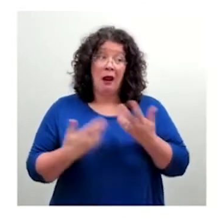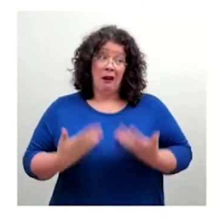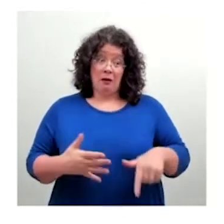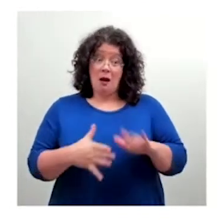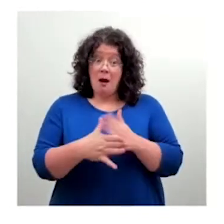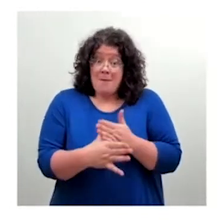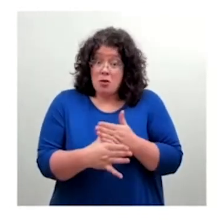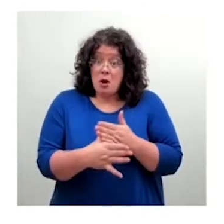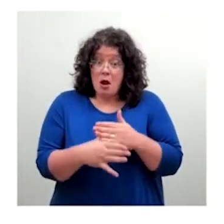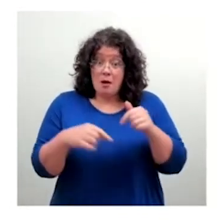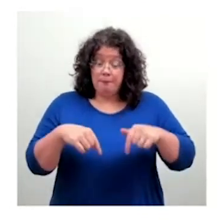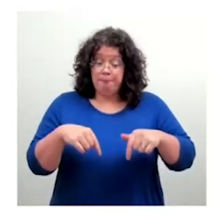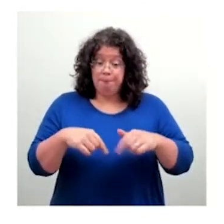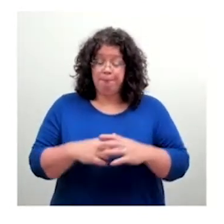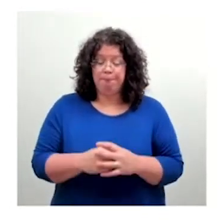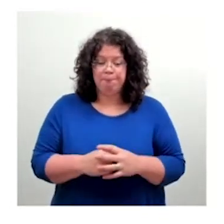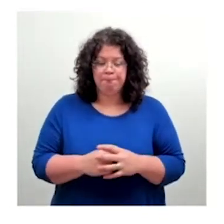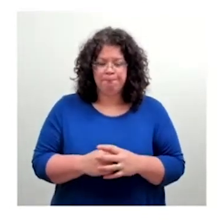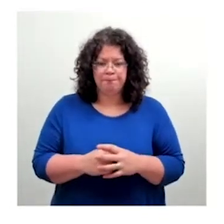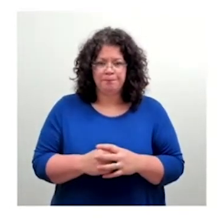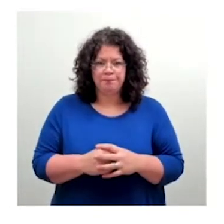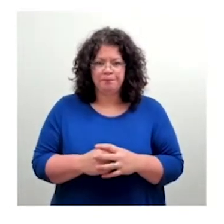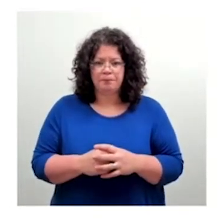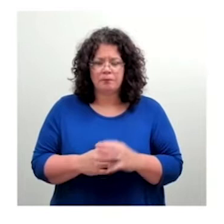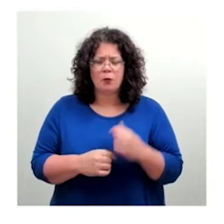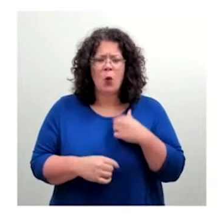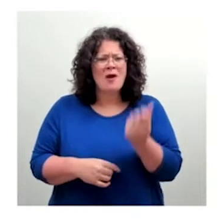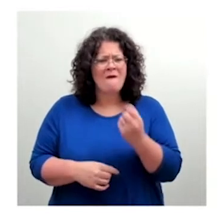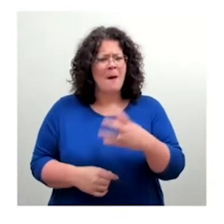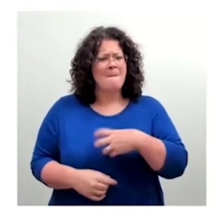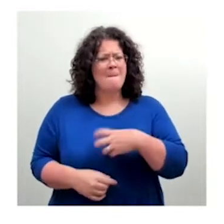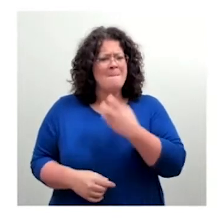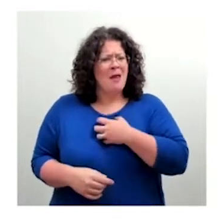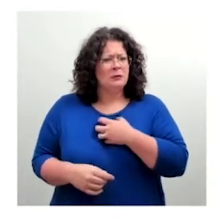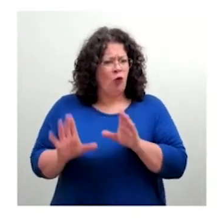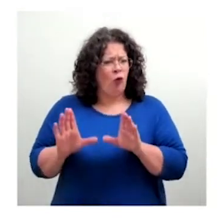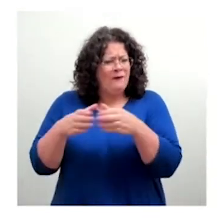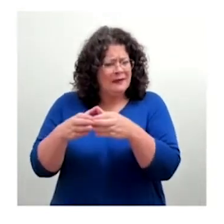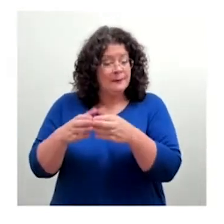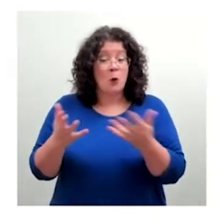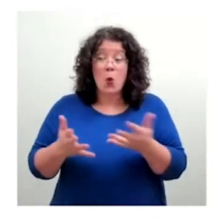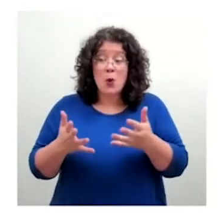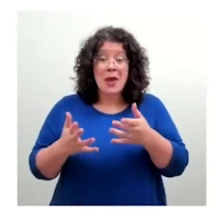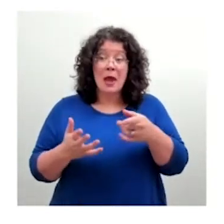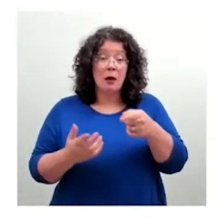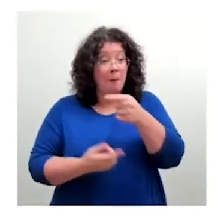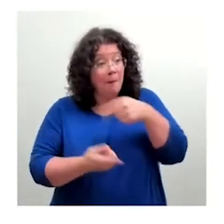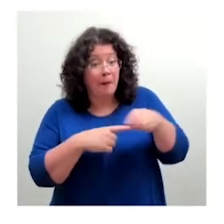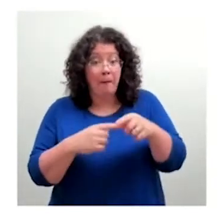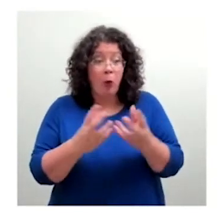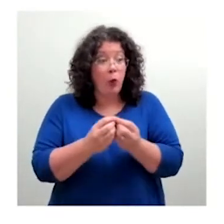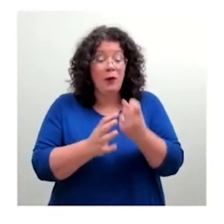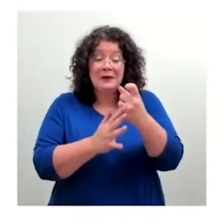all over. San Francisco, Los Angeles, Boston, Philadelphia, Chicago,